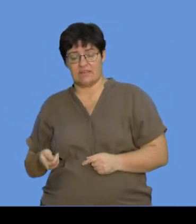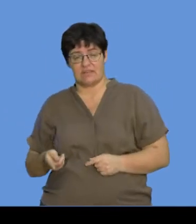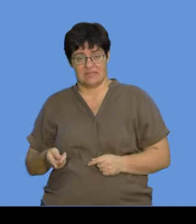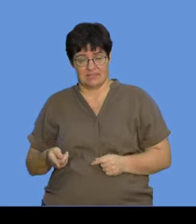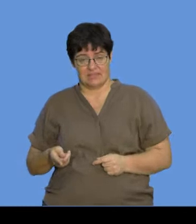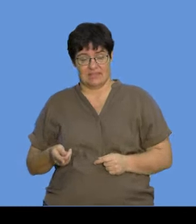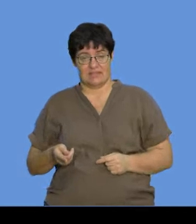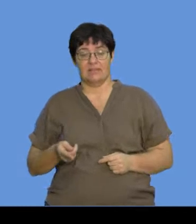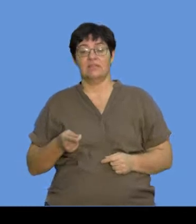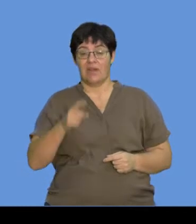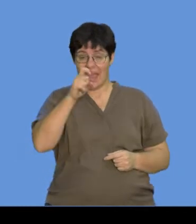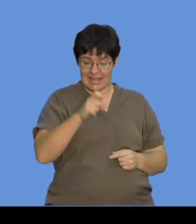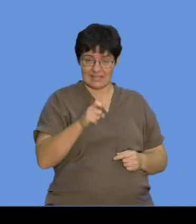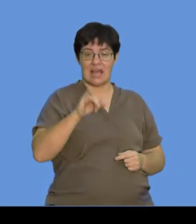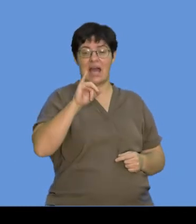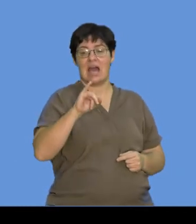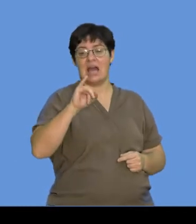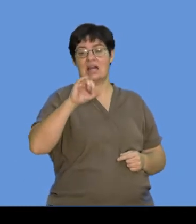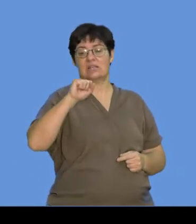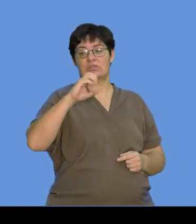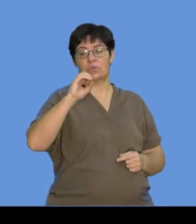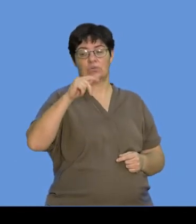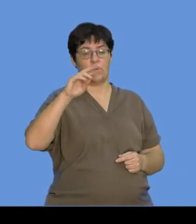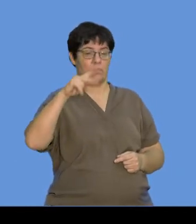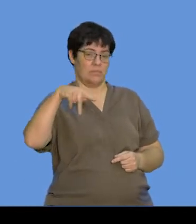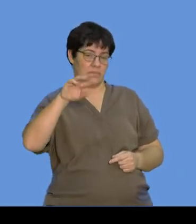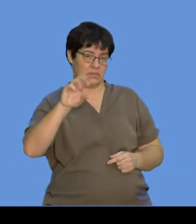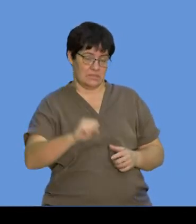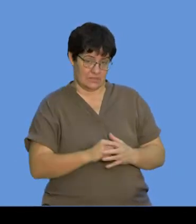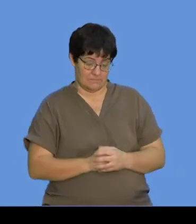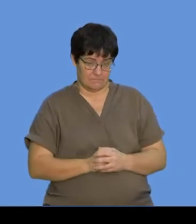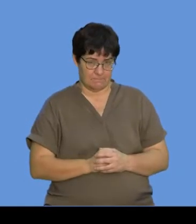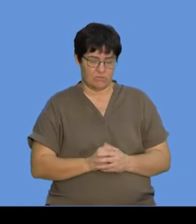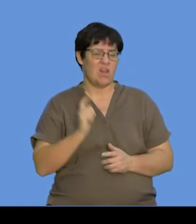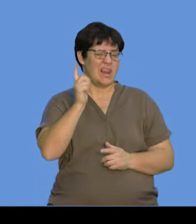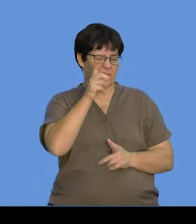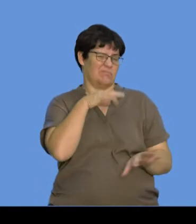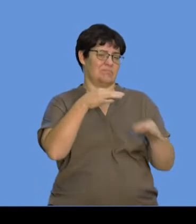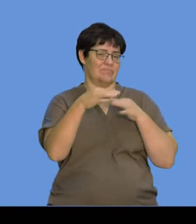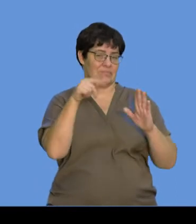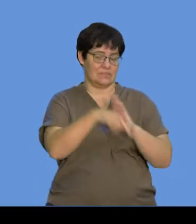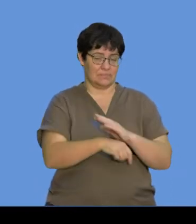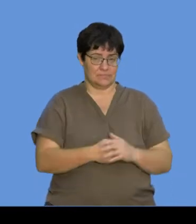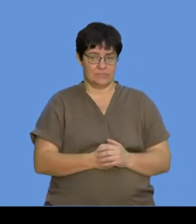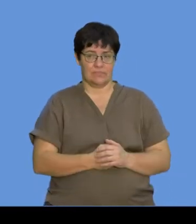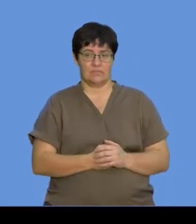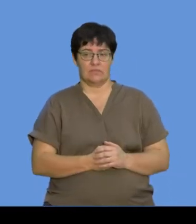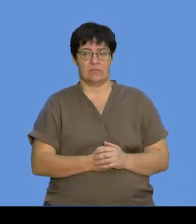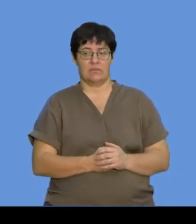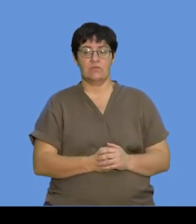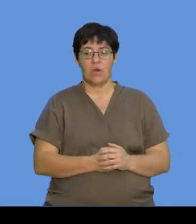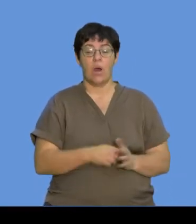and 37. So this element X is an isotope. It has got isotopes, right? We'll talk about that at a later stage, okay?